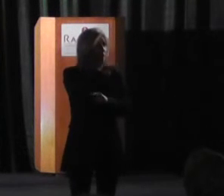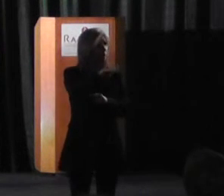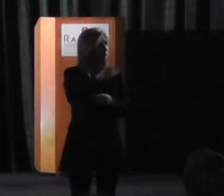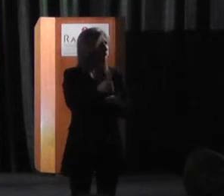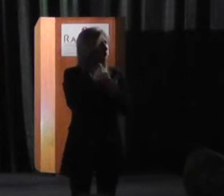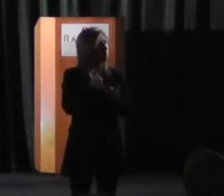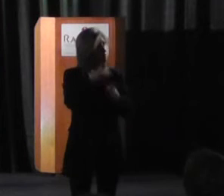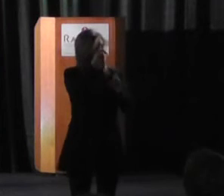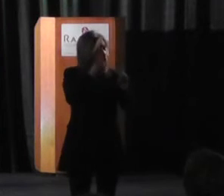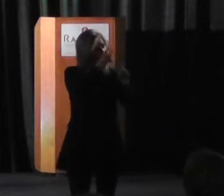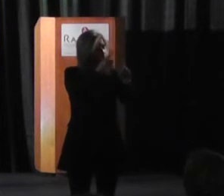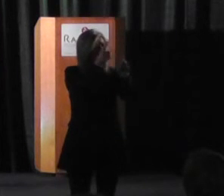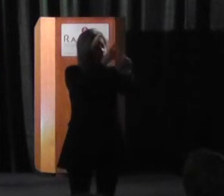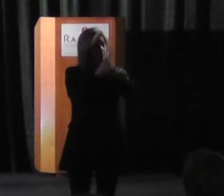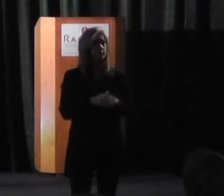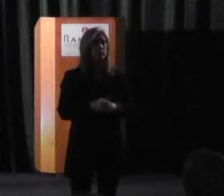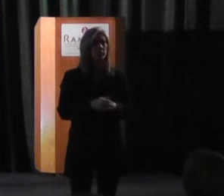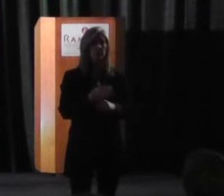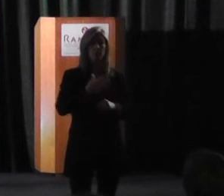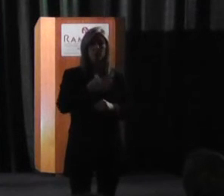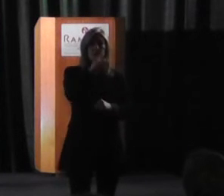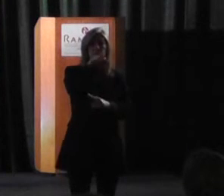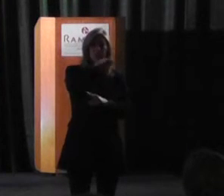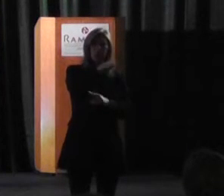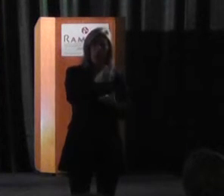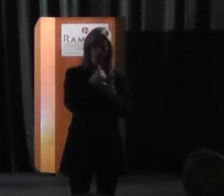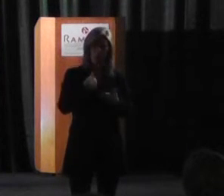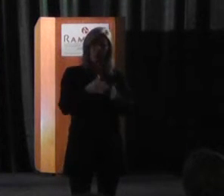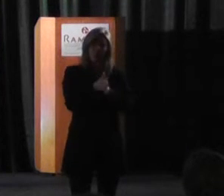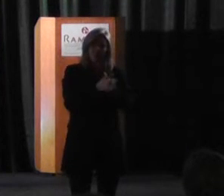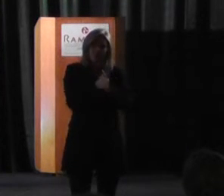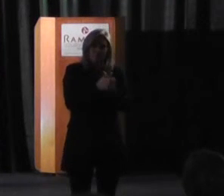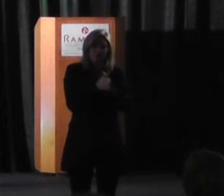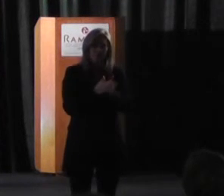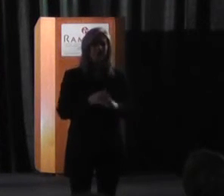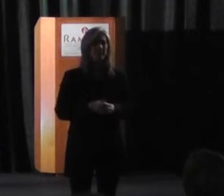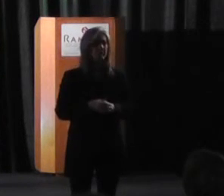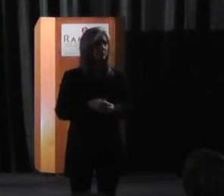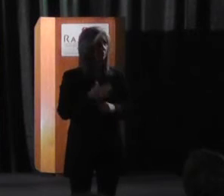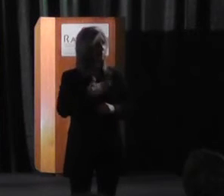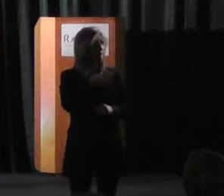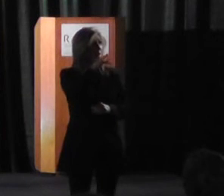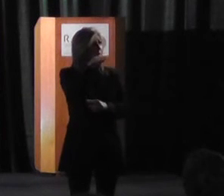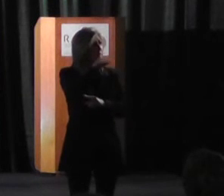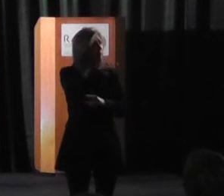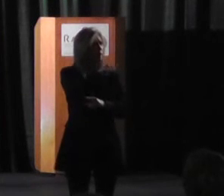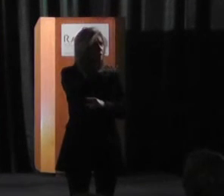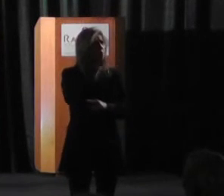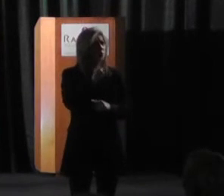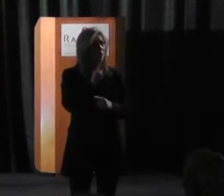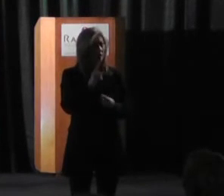my stutter because it has made me motivated. I love my stutter because it has made me who I